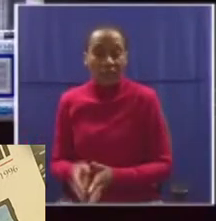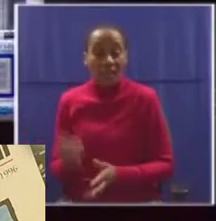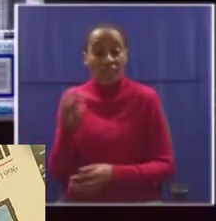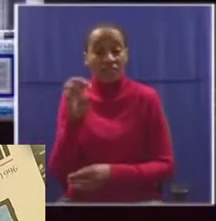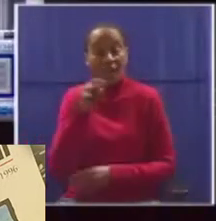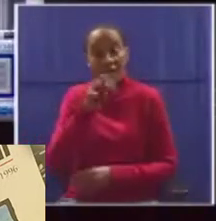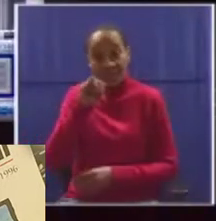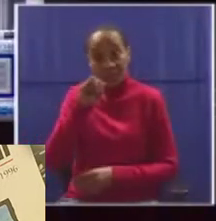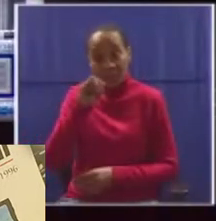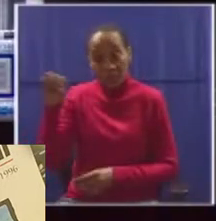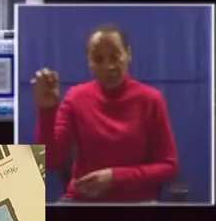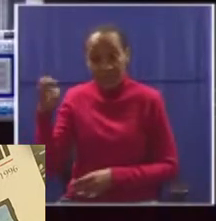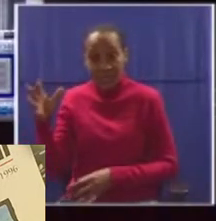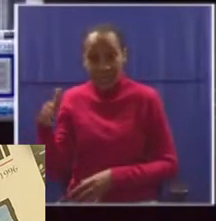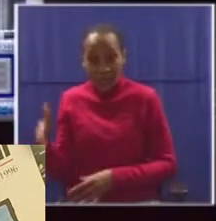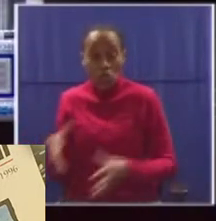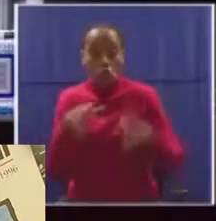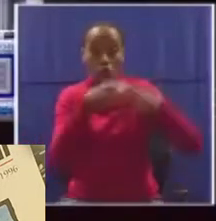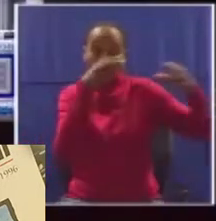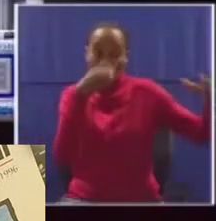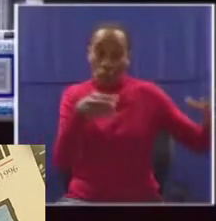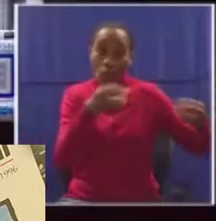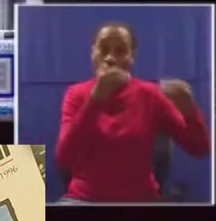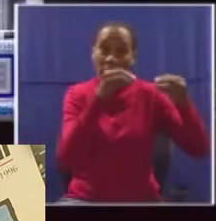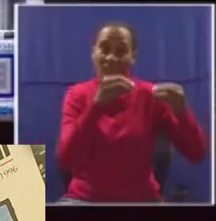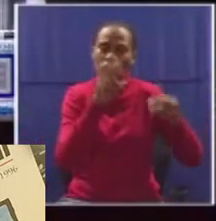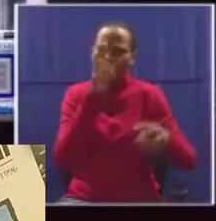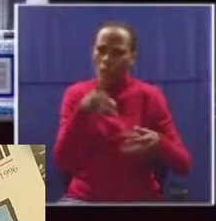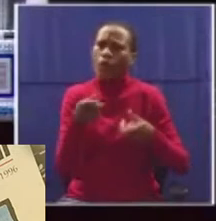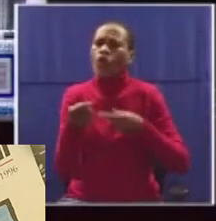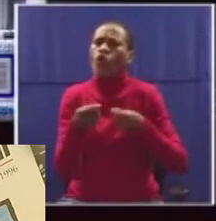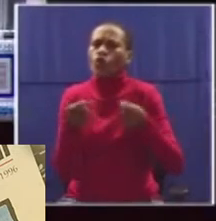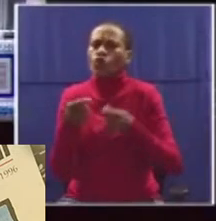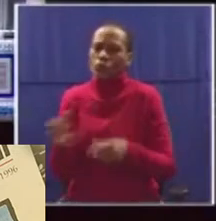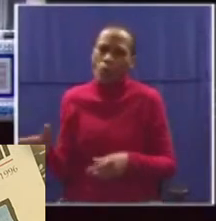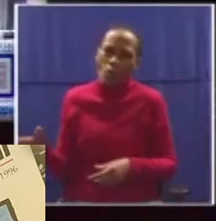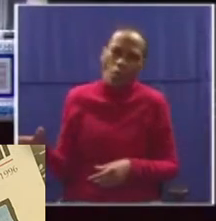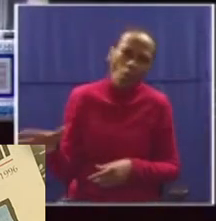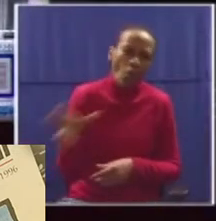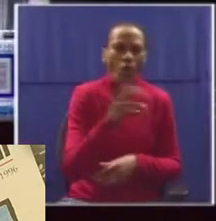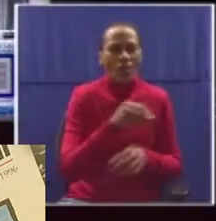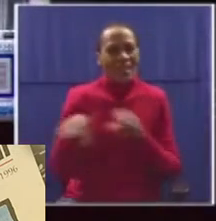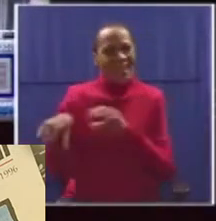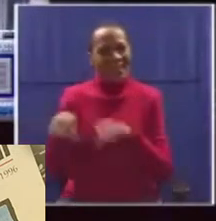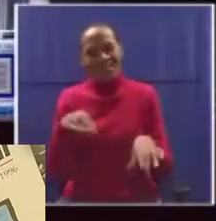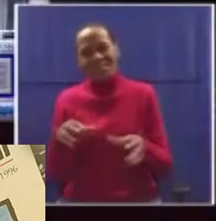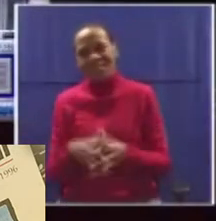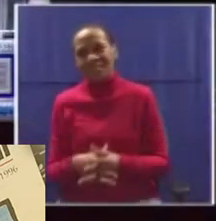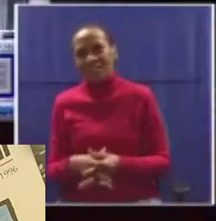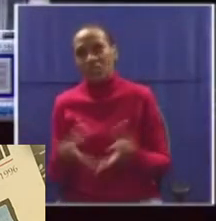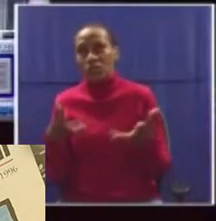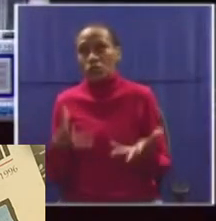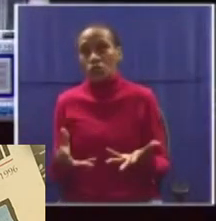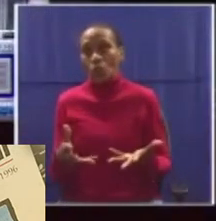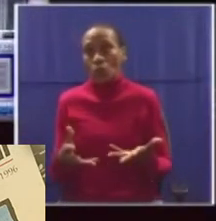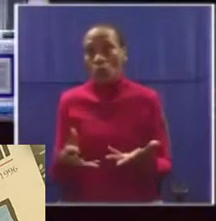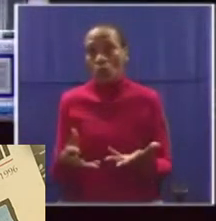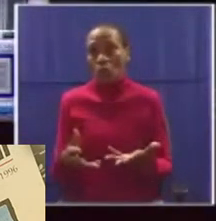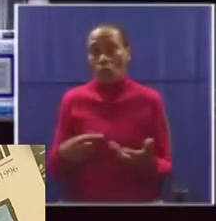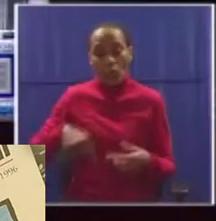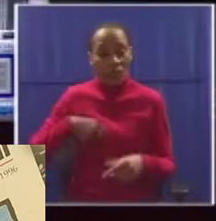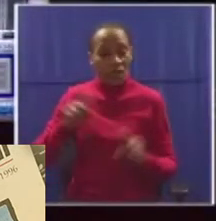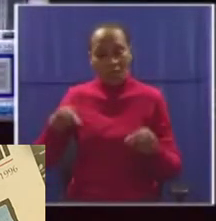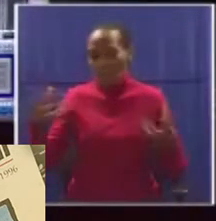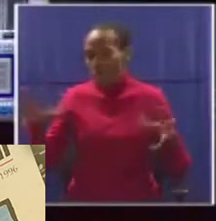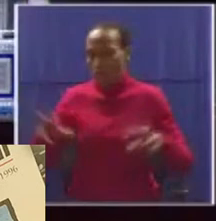smes large Enterprises would hold a monopoly in almost all the activity areas and this is something we